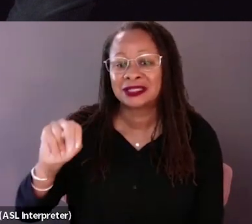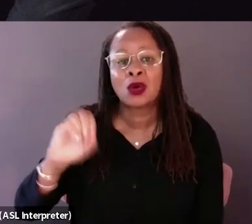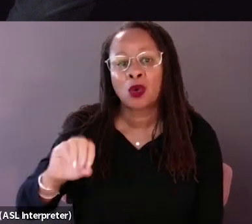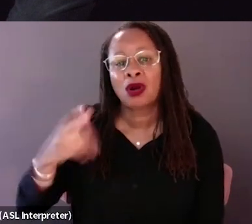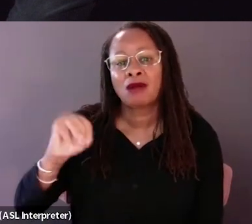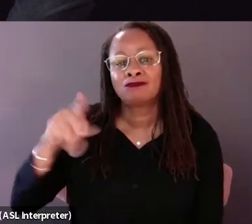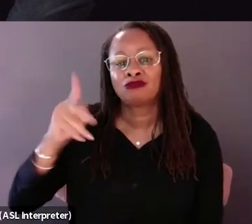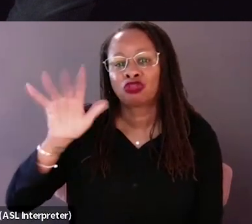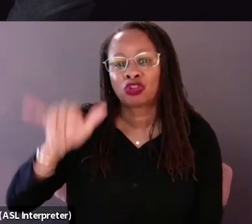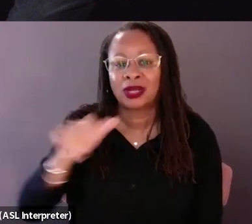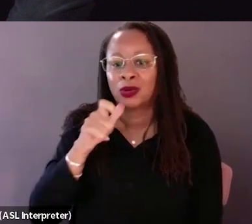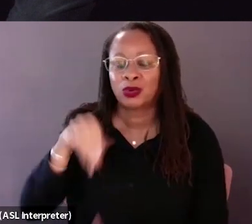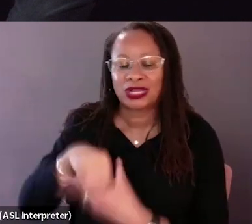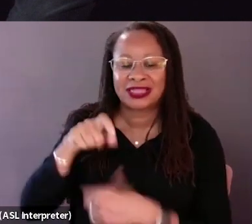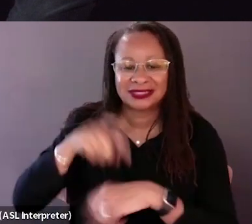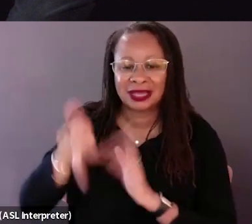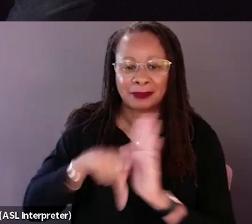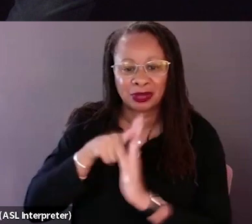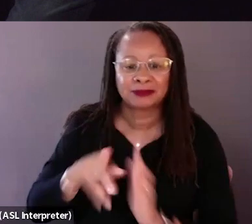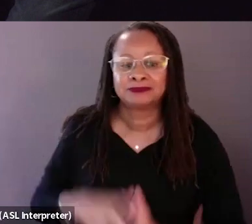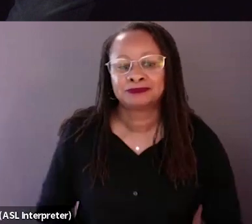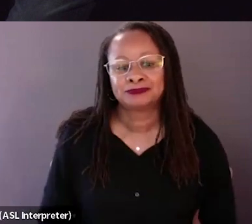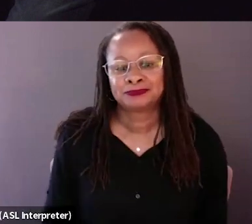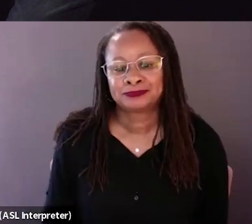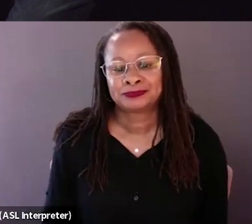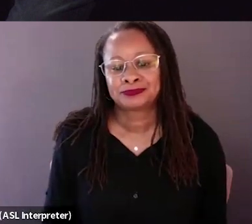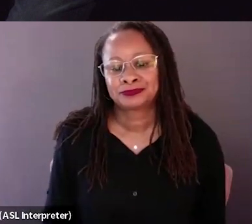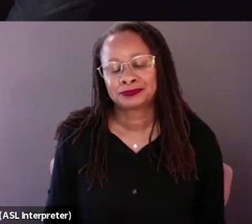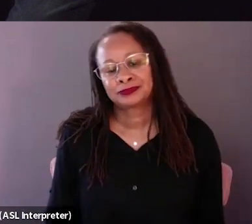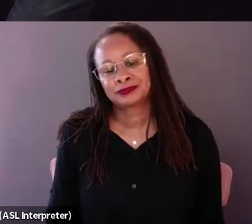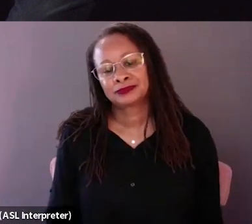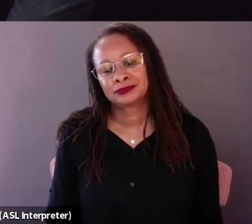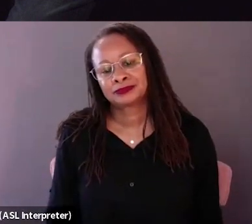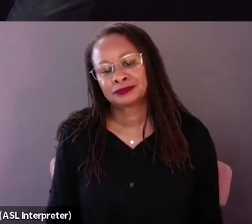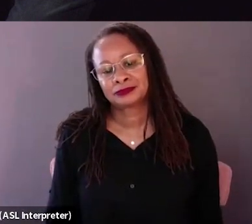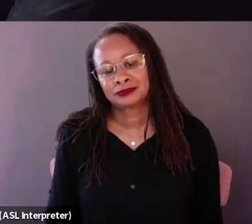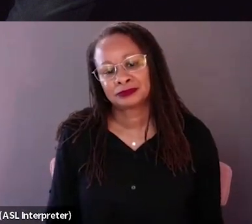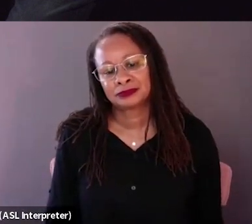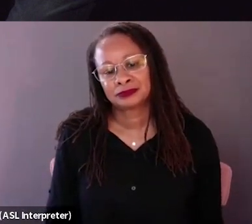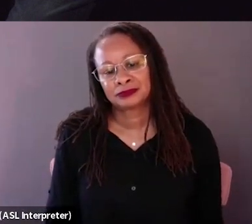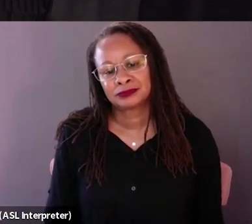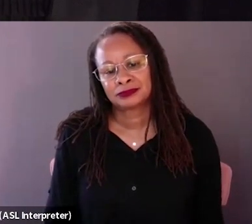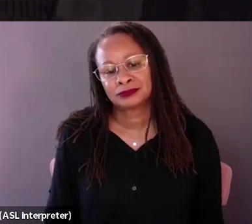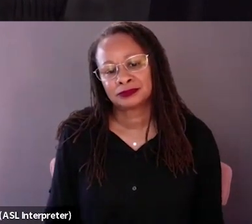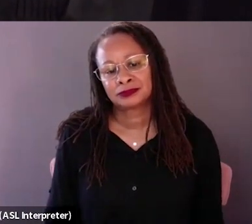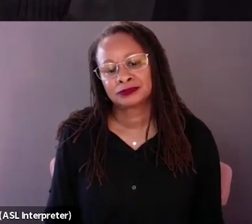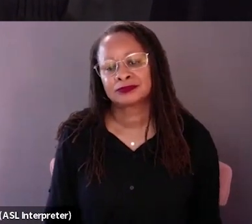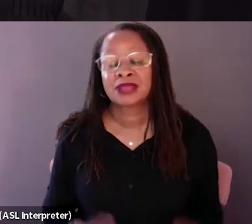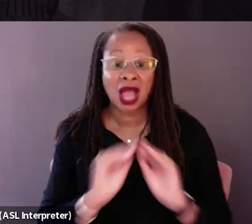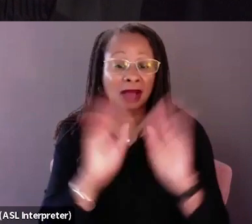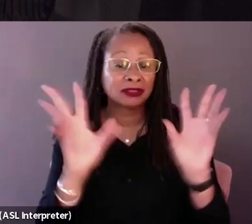were in that time period, and that switchover. Yeah, I mean, she was obviously